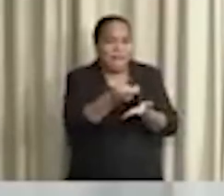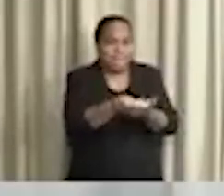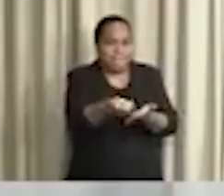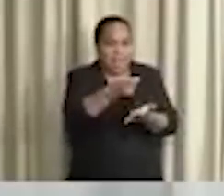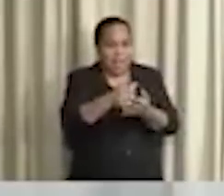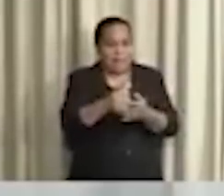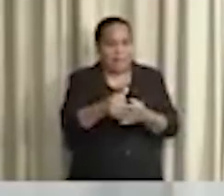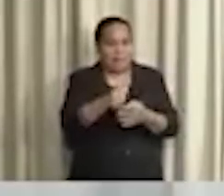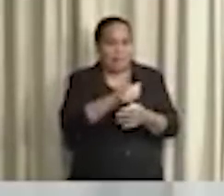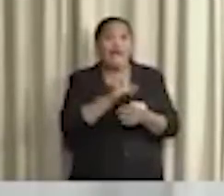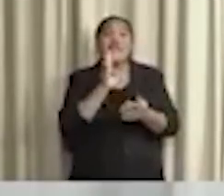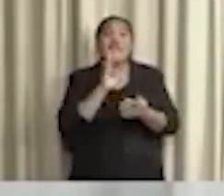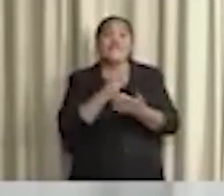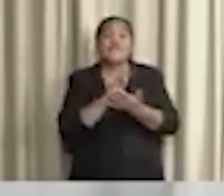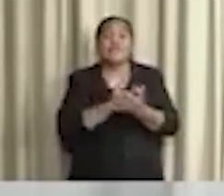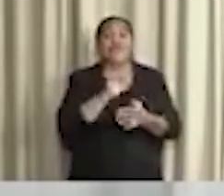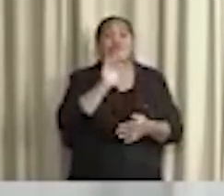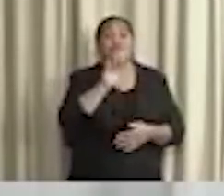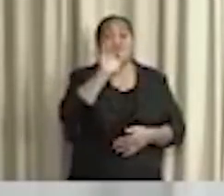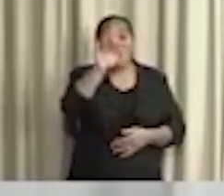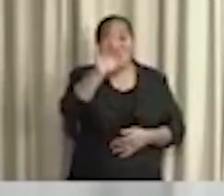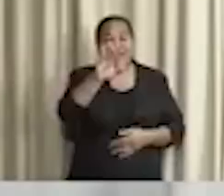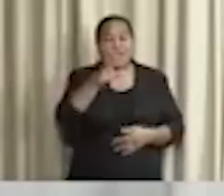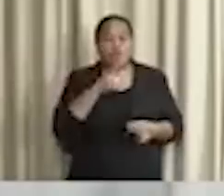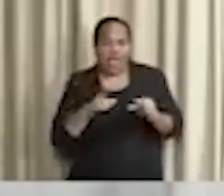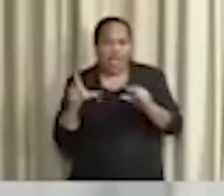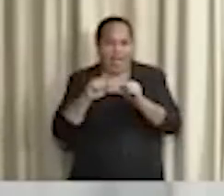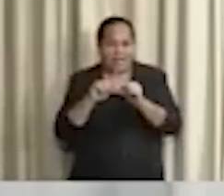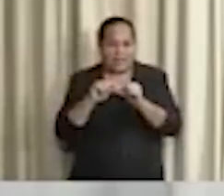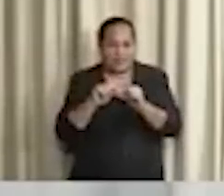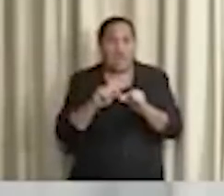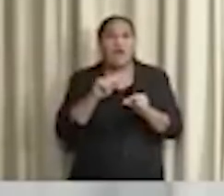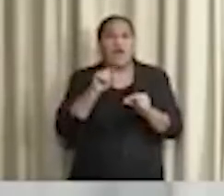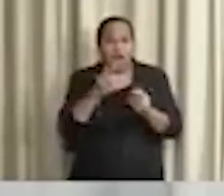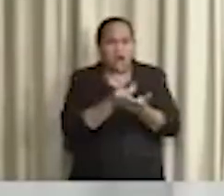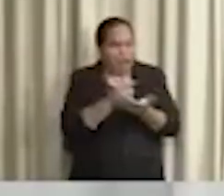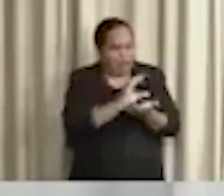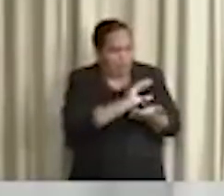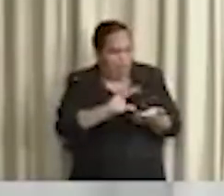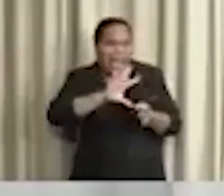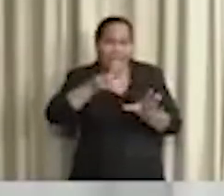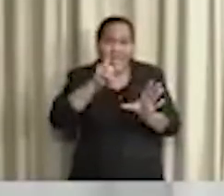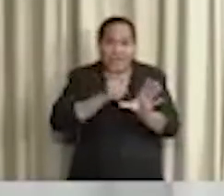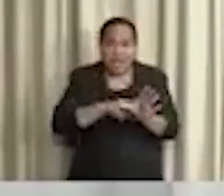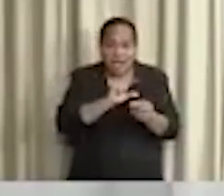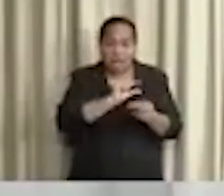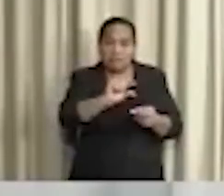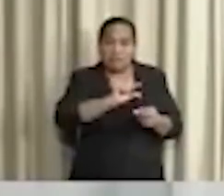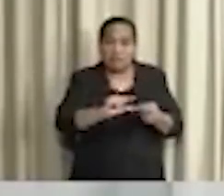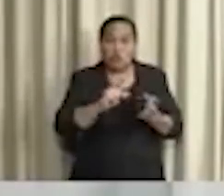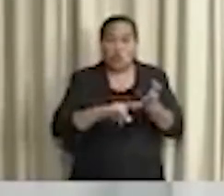in future budgets in addition to USP's regular annual grant, which will be restored